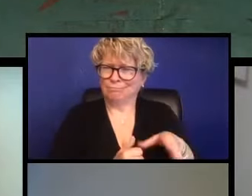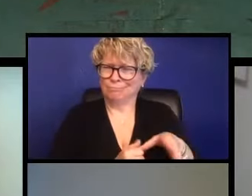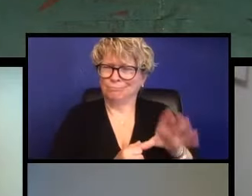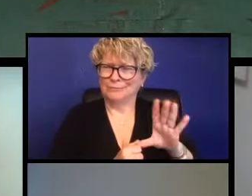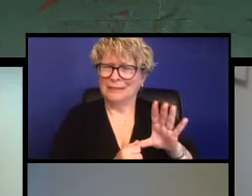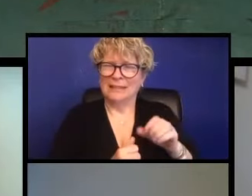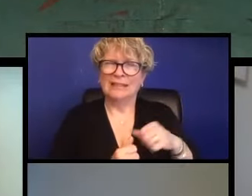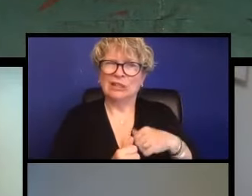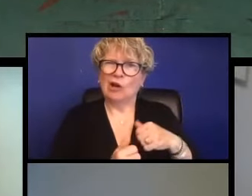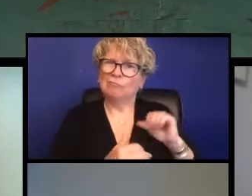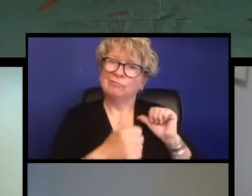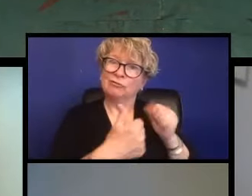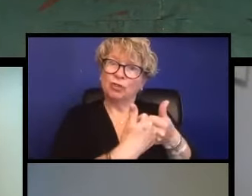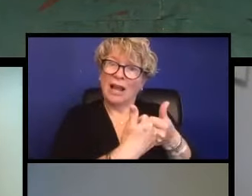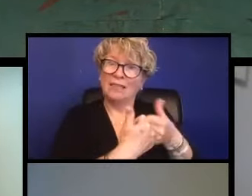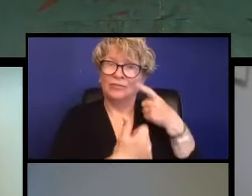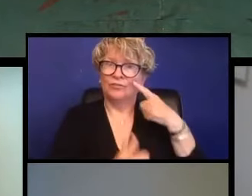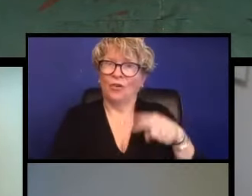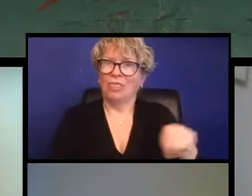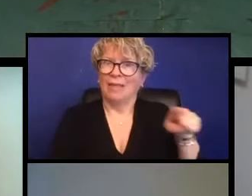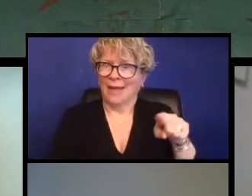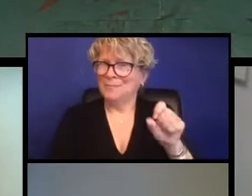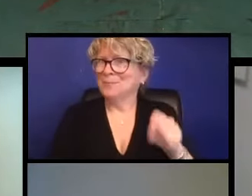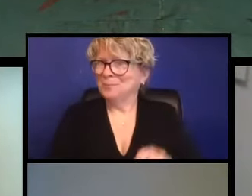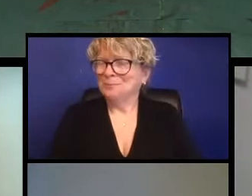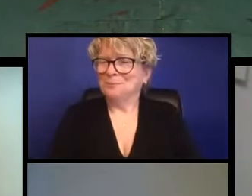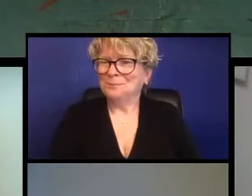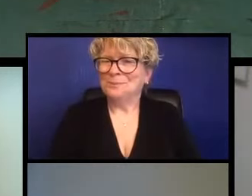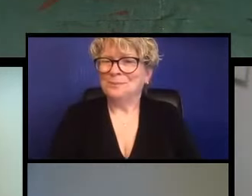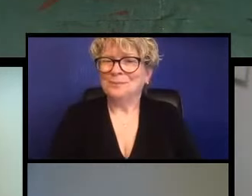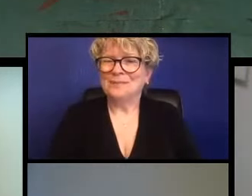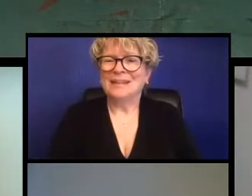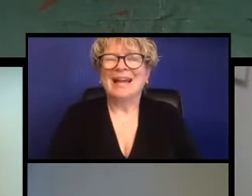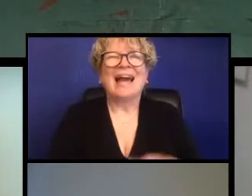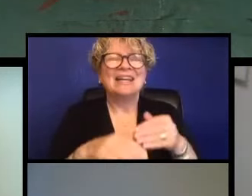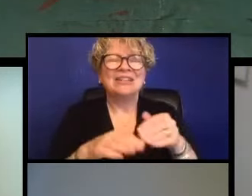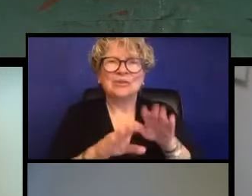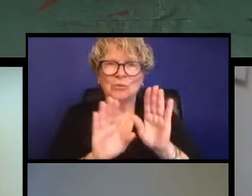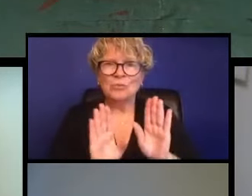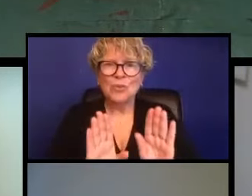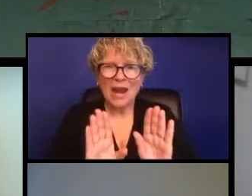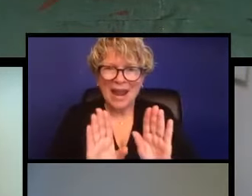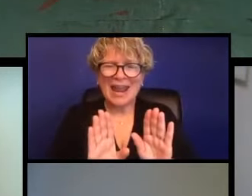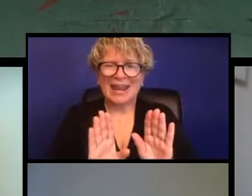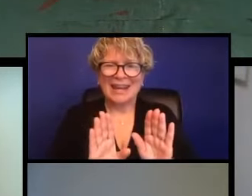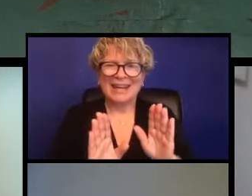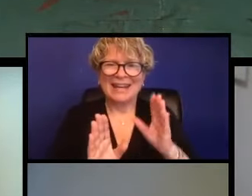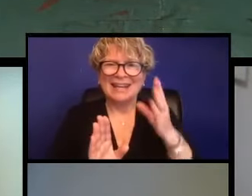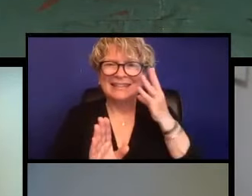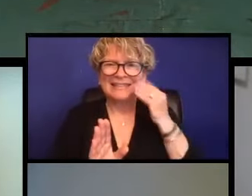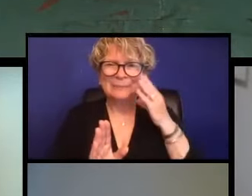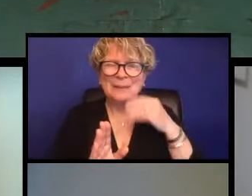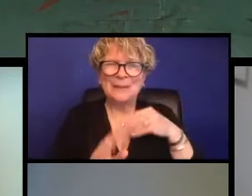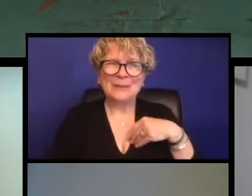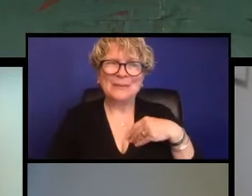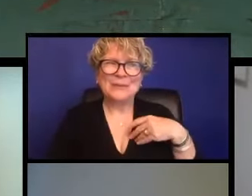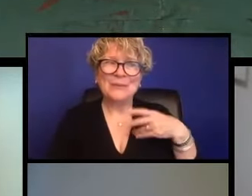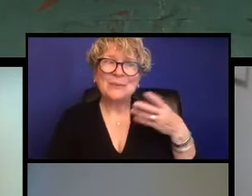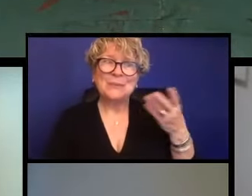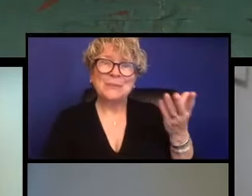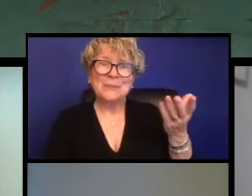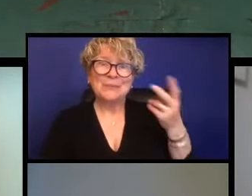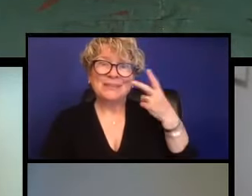for them. And it's just really great to see, you know, writers